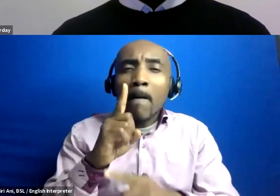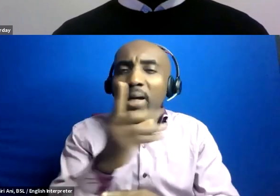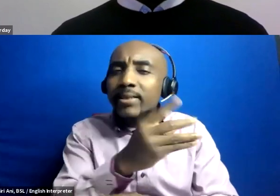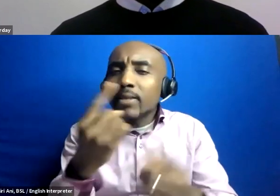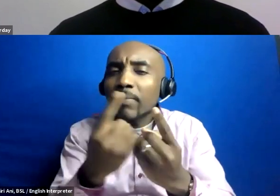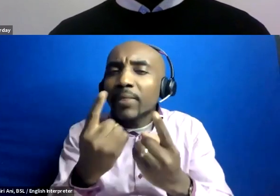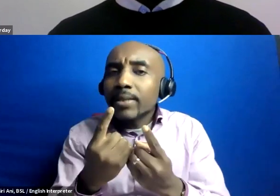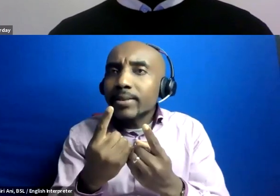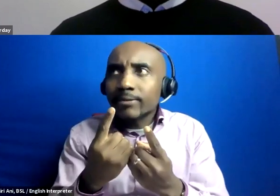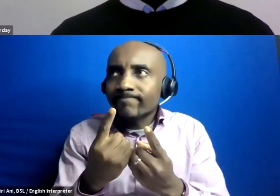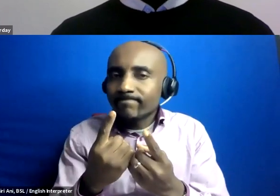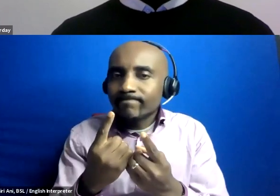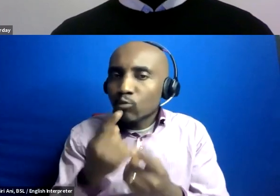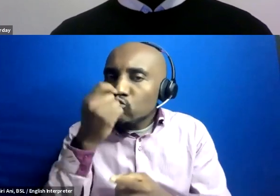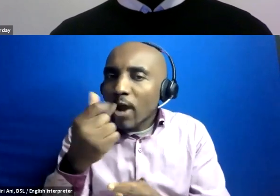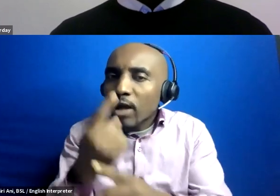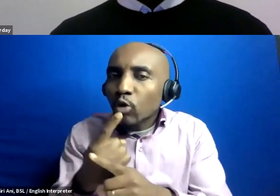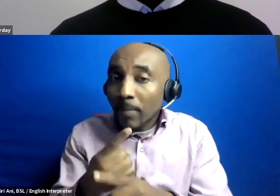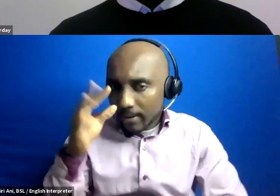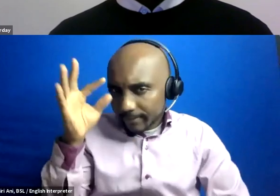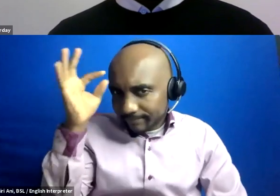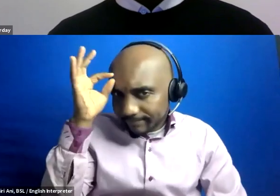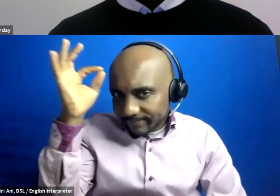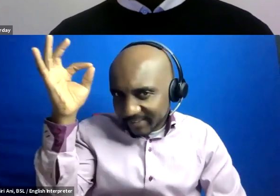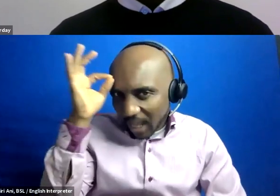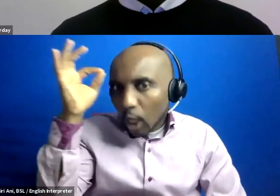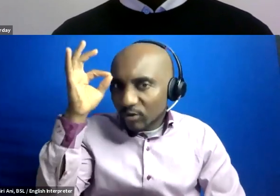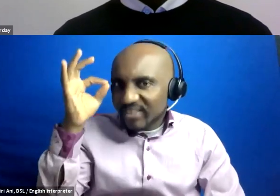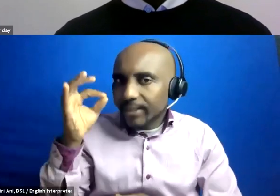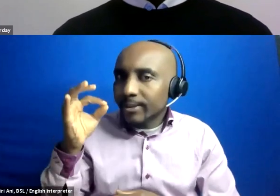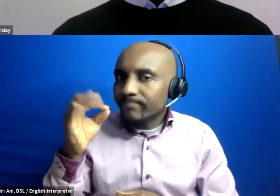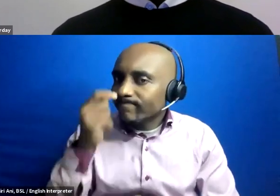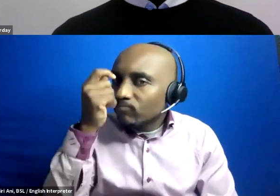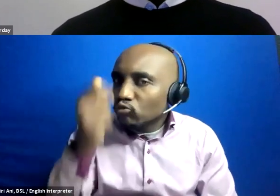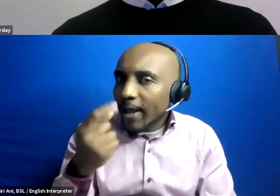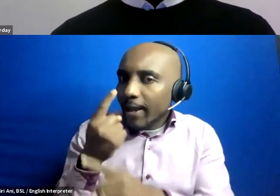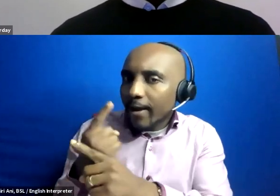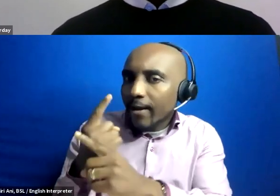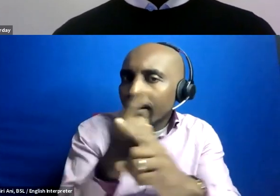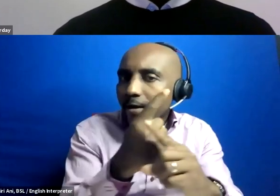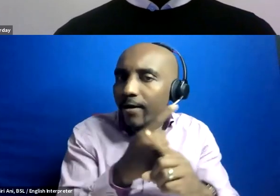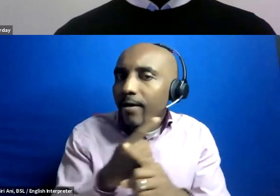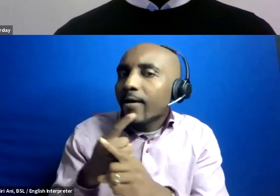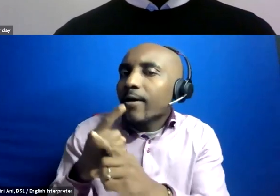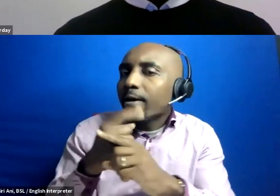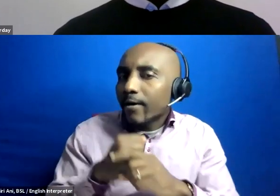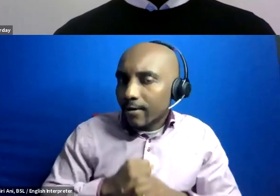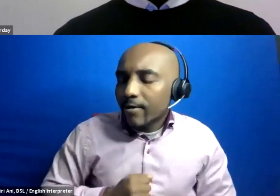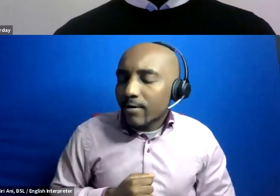about, psychosis being very close to the top of that list. And actually, being able